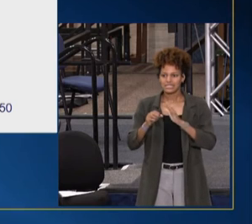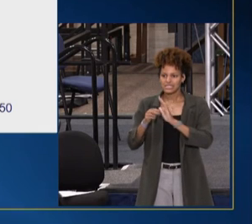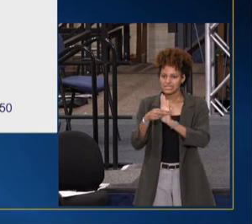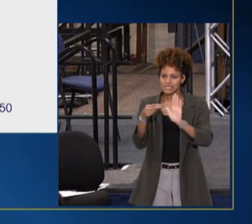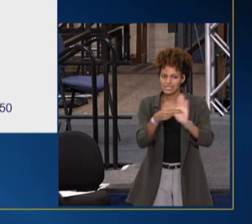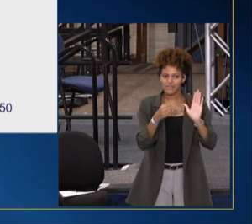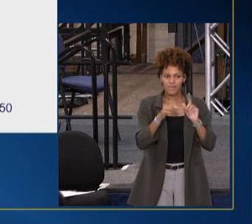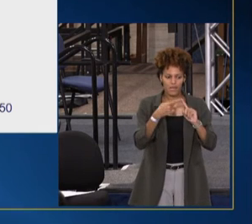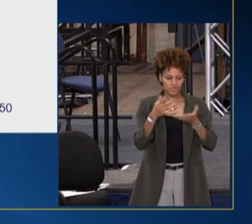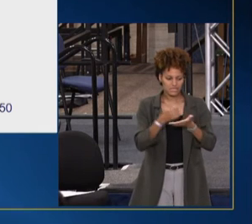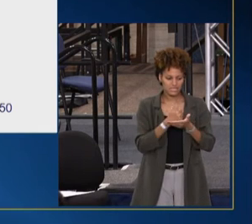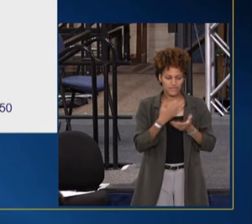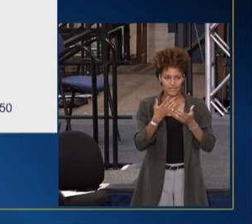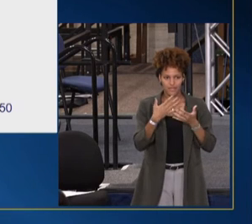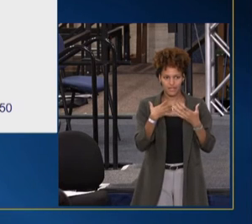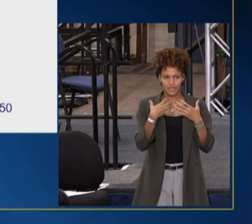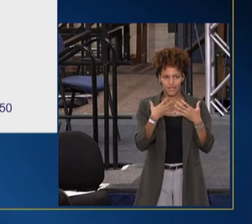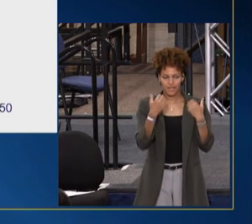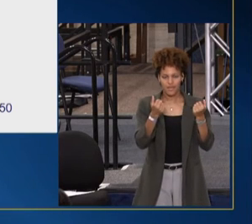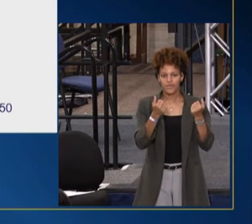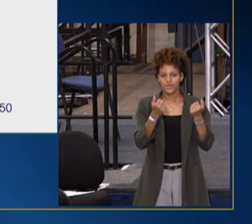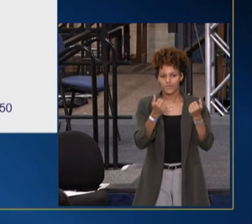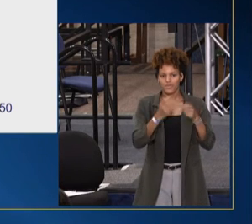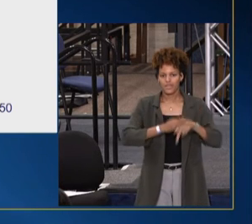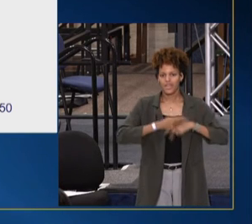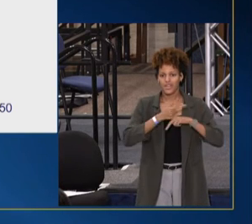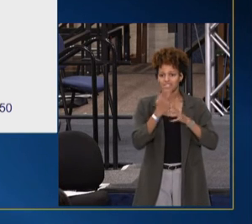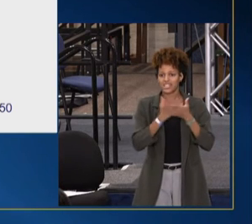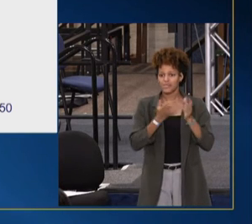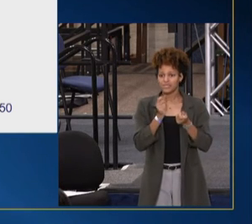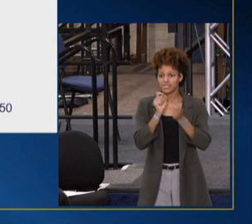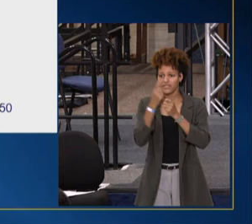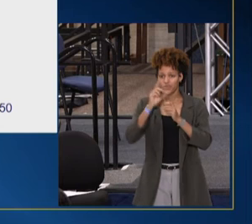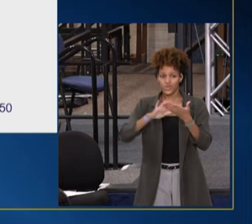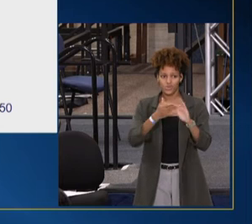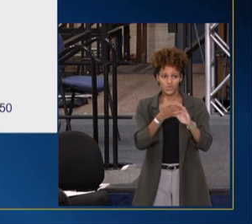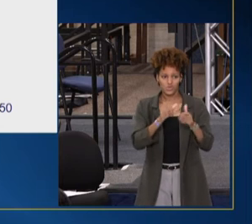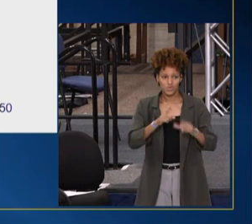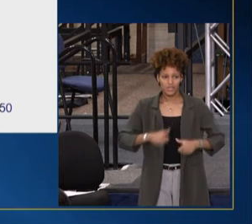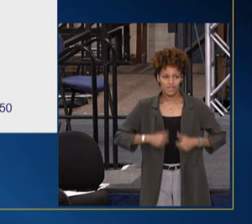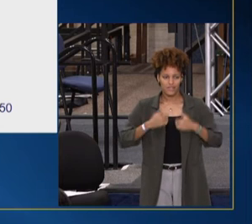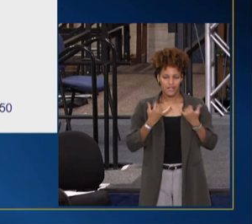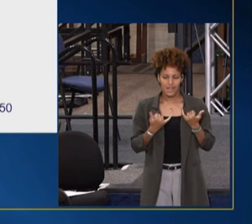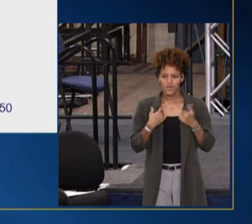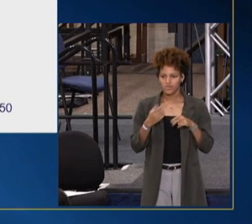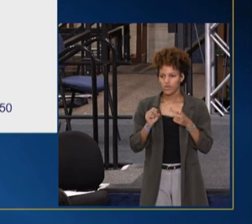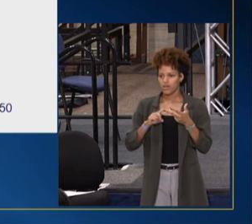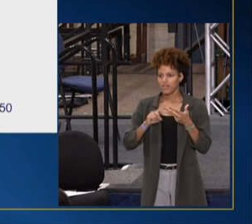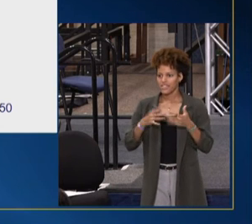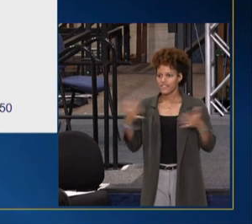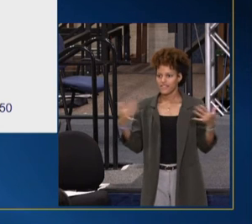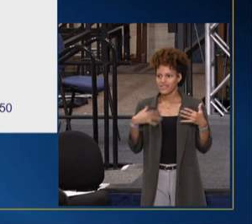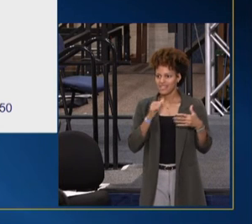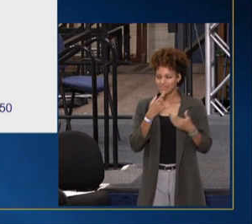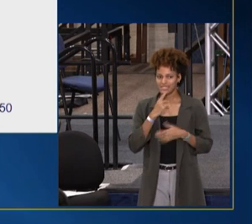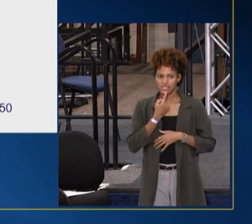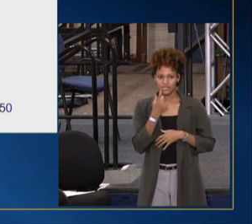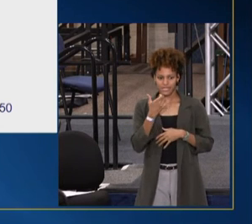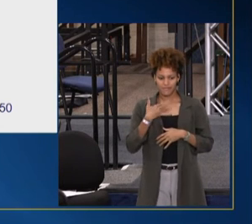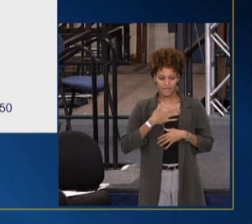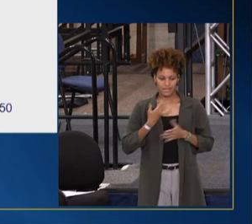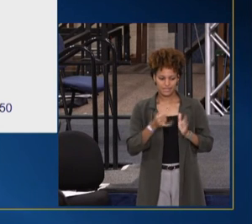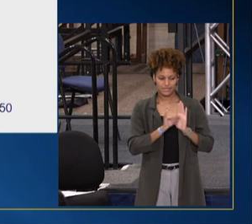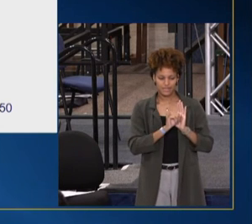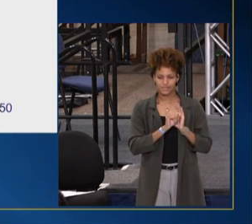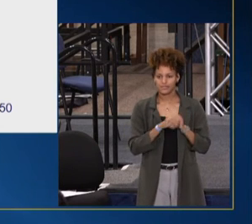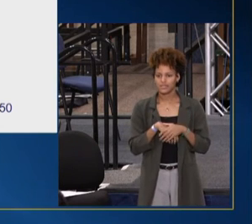care. Some of it is specific to our communities. The fear of not being taken seriously because of their identity.